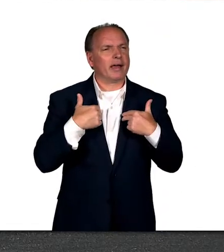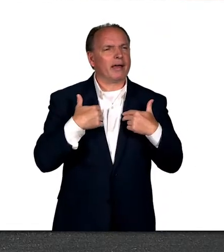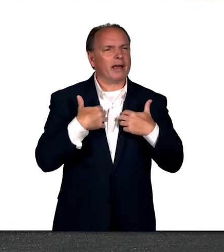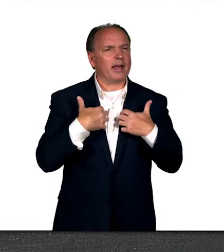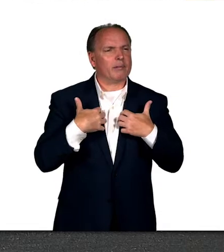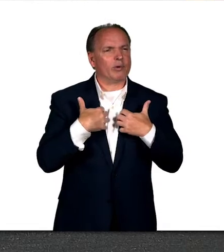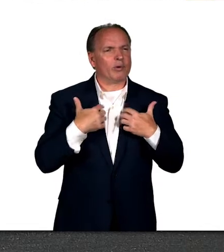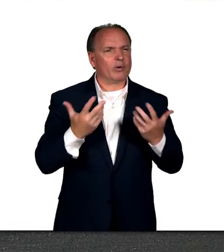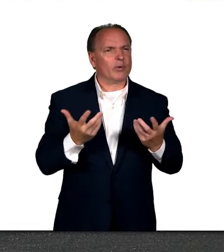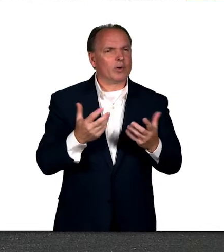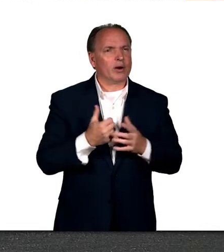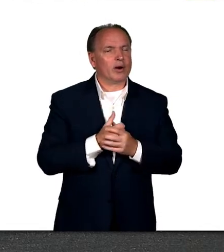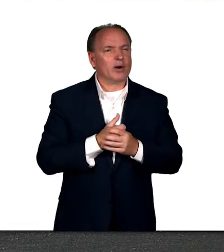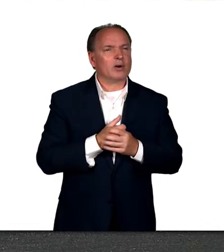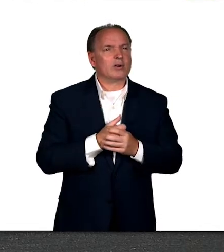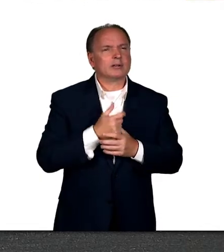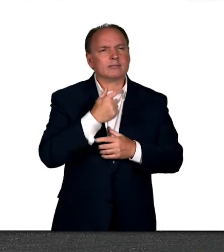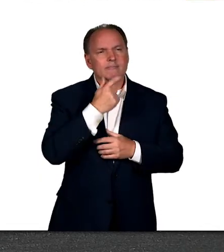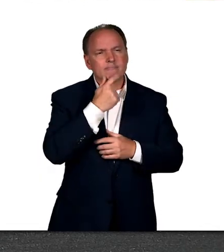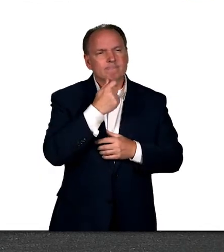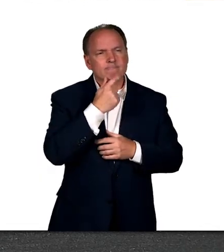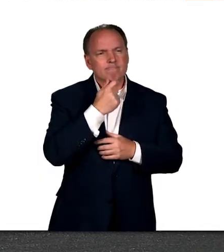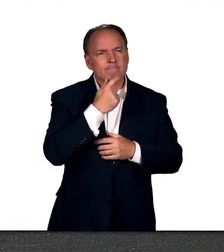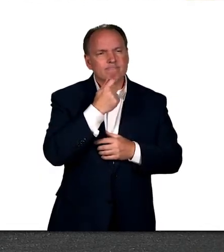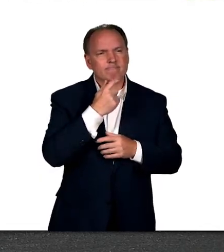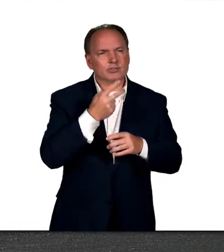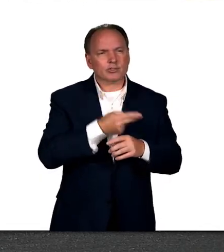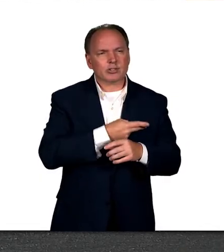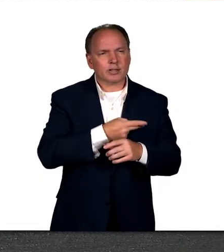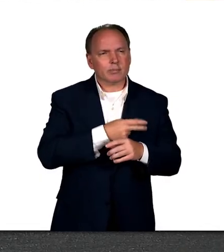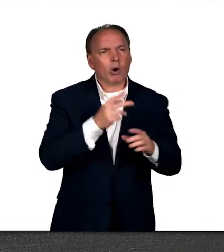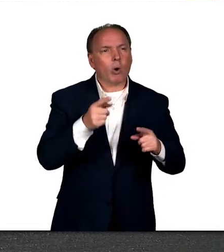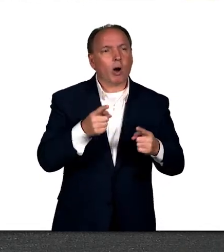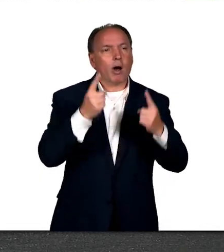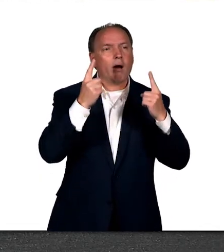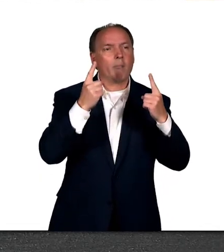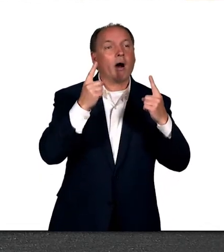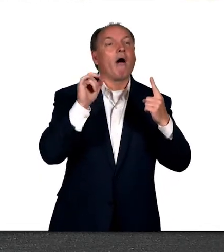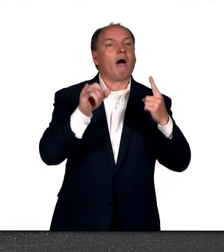here. And there's that sheep again. We're gonna go this way. What do you